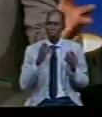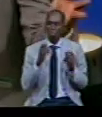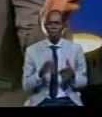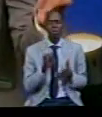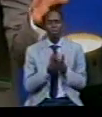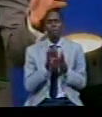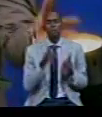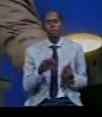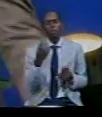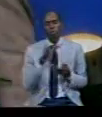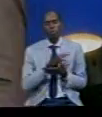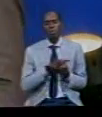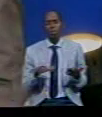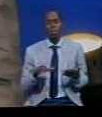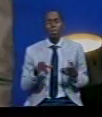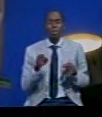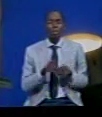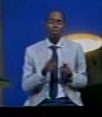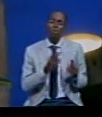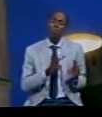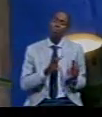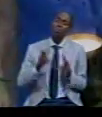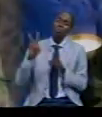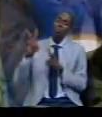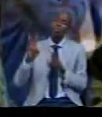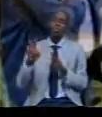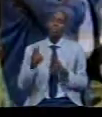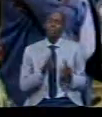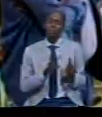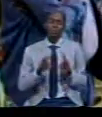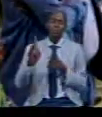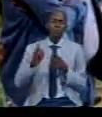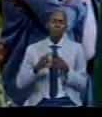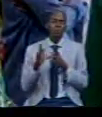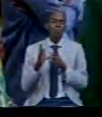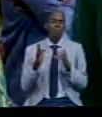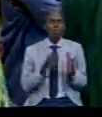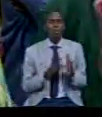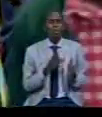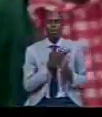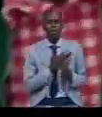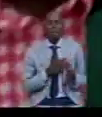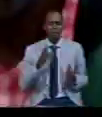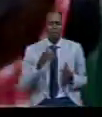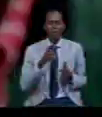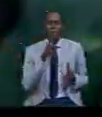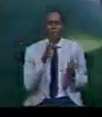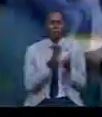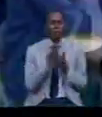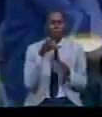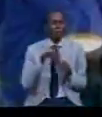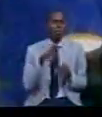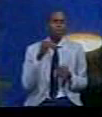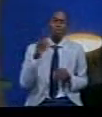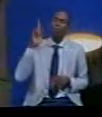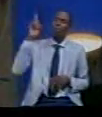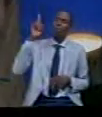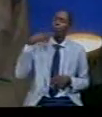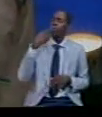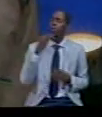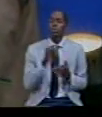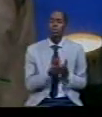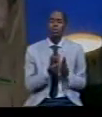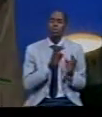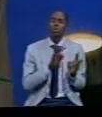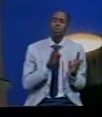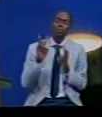as you look up in faith. And you are believing the one that said, come unto me, all ye that labor and are heavy laden, and I'll give you